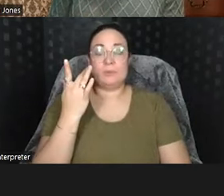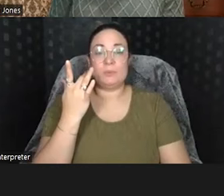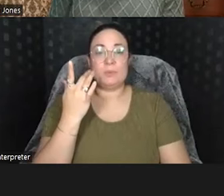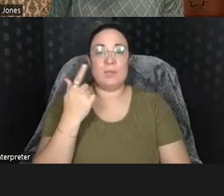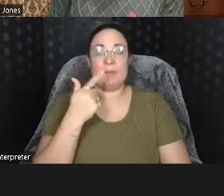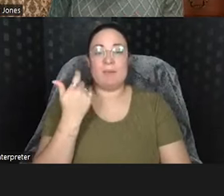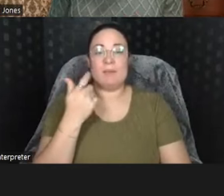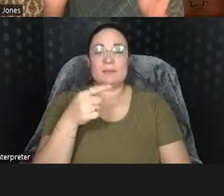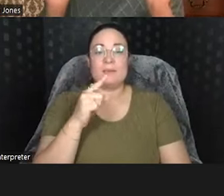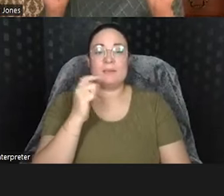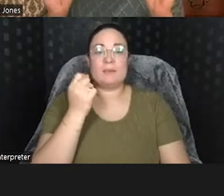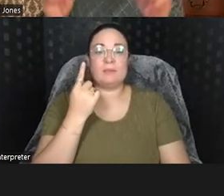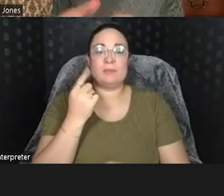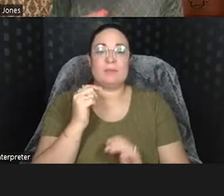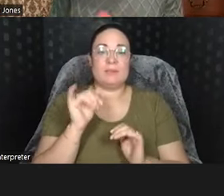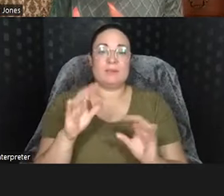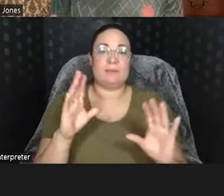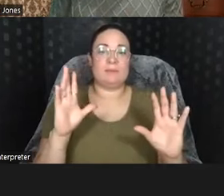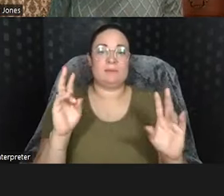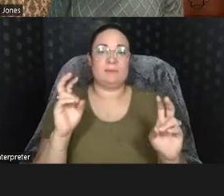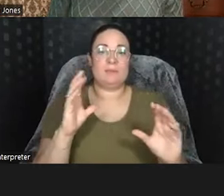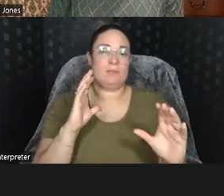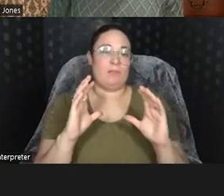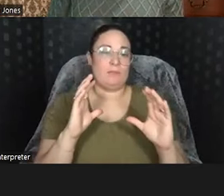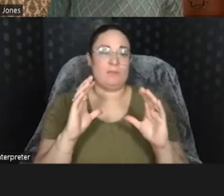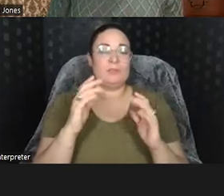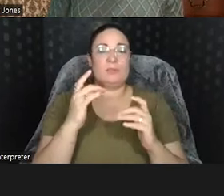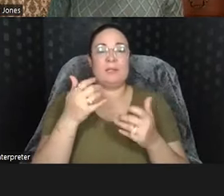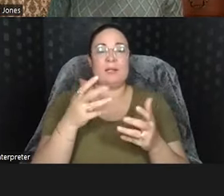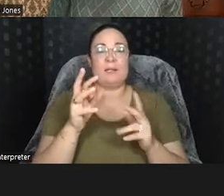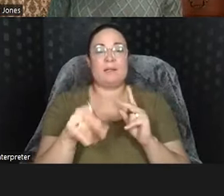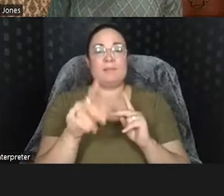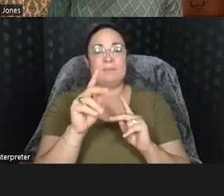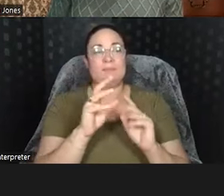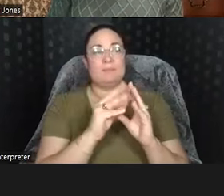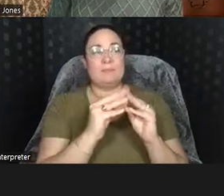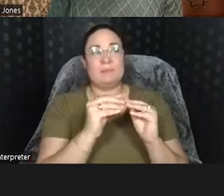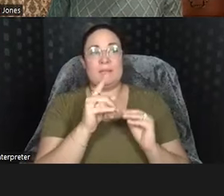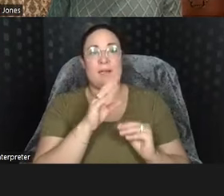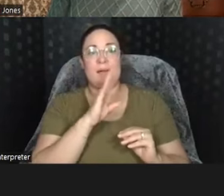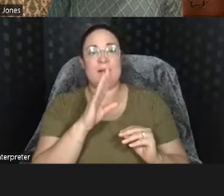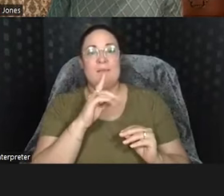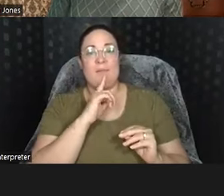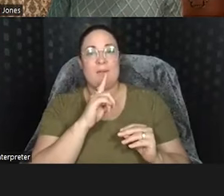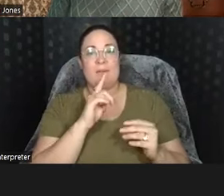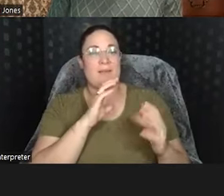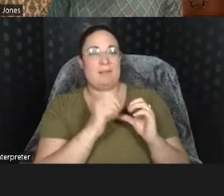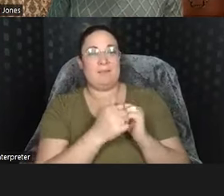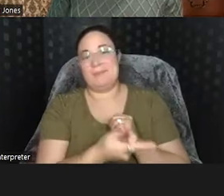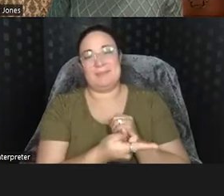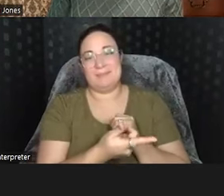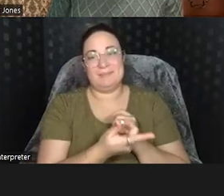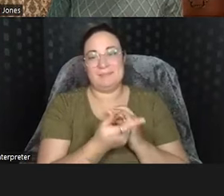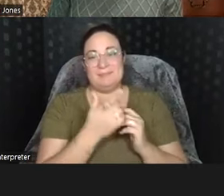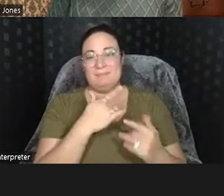they understand that this conversation allows them to speak to people that they would never be in conversation with. It